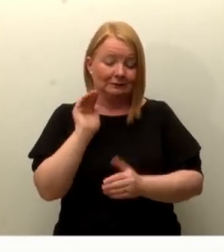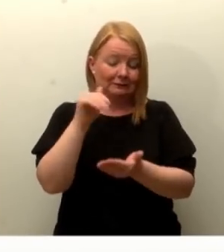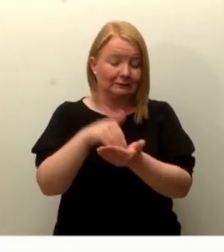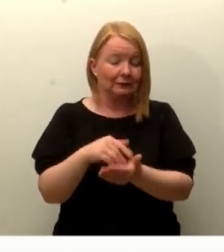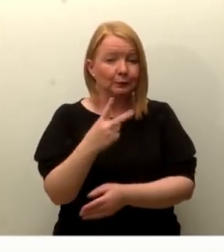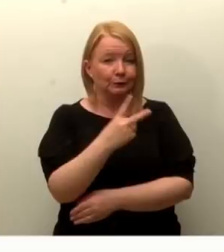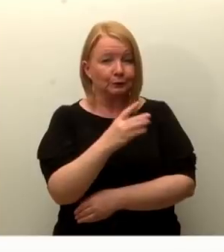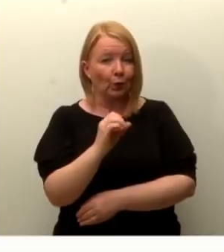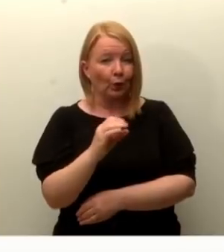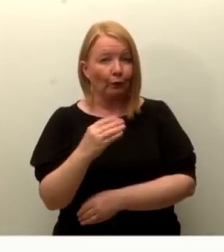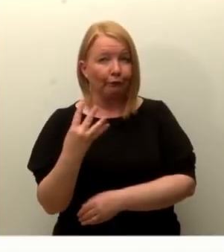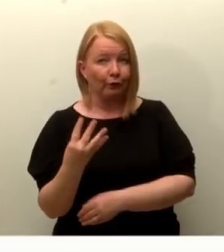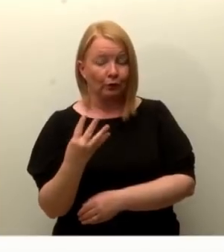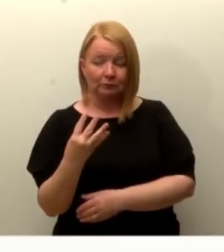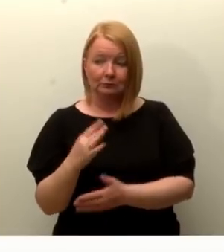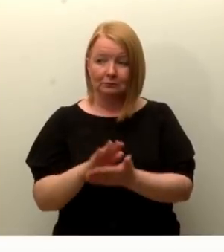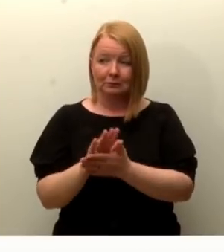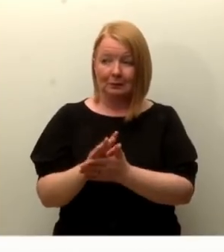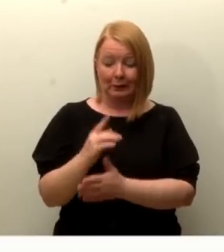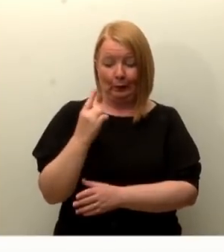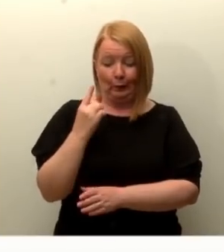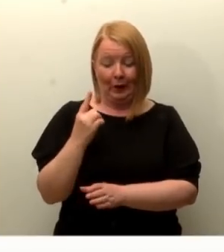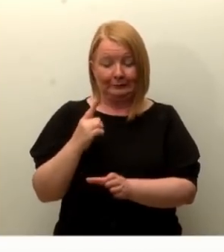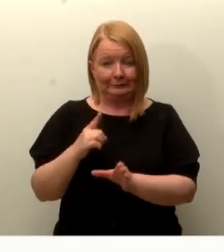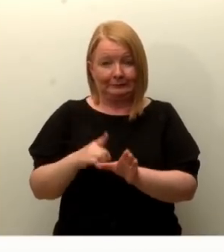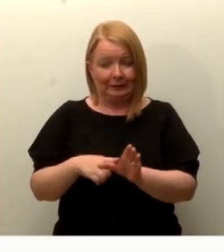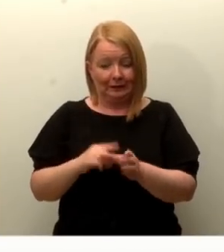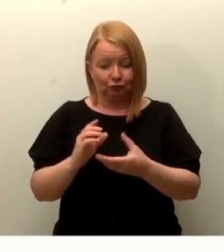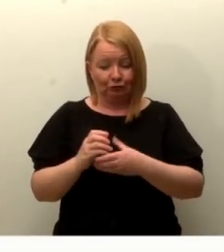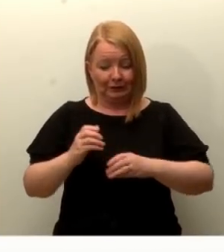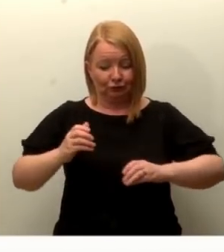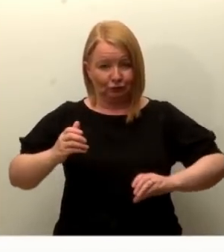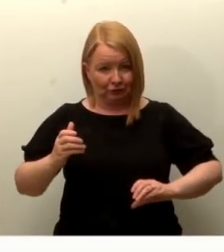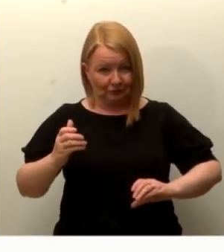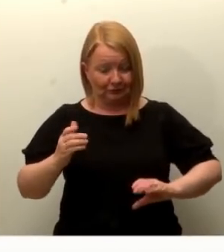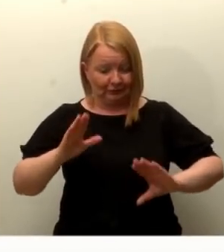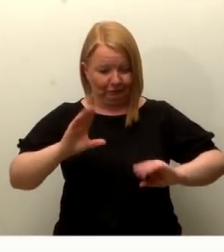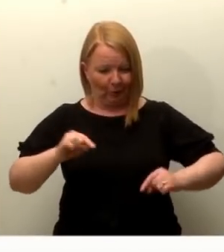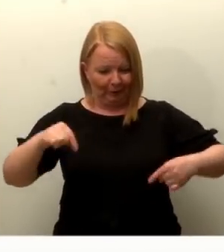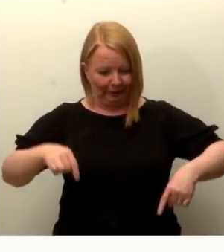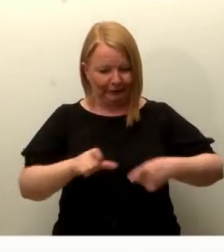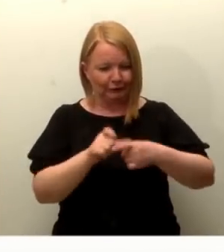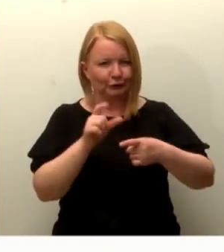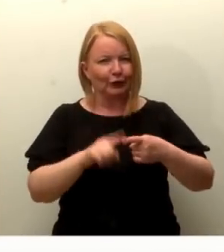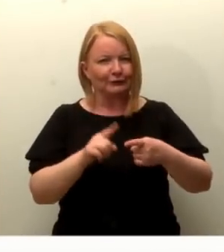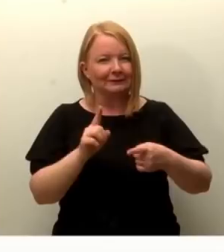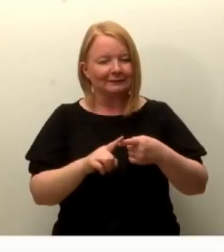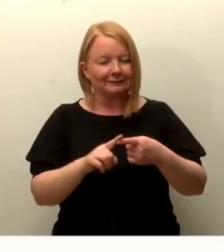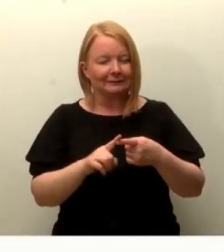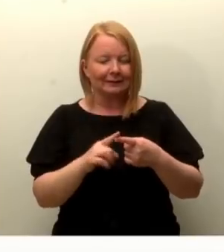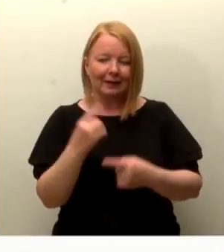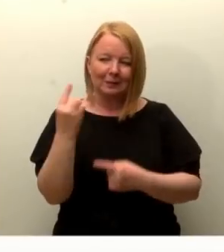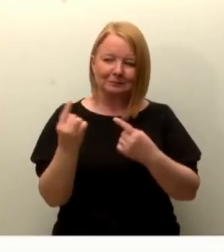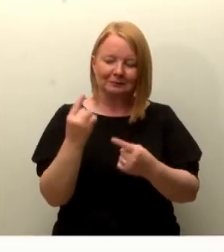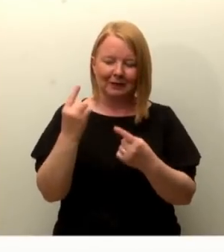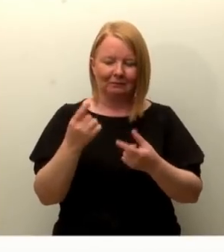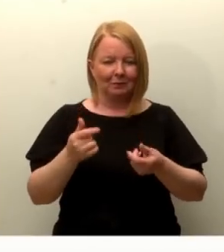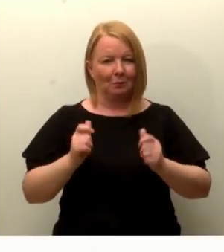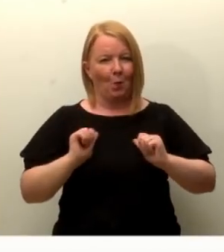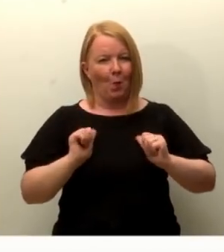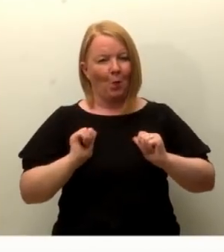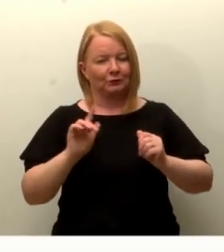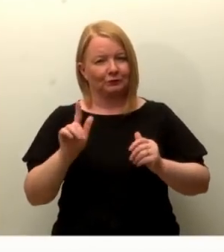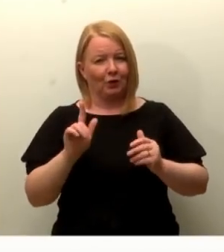when he played only 1 year after graduating from Dundee, host for the inaugural event in